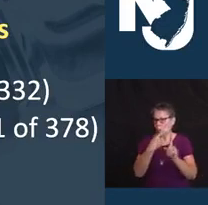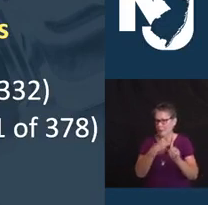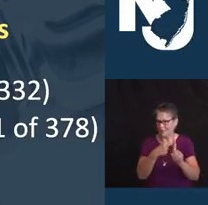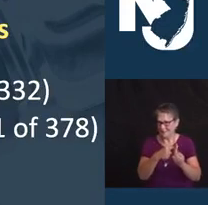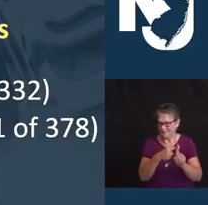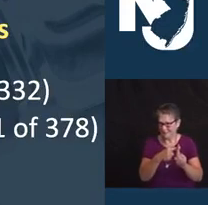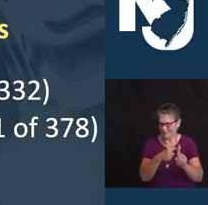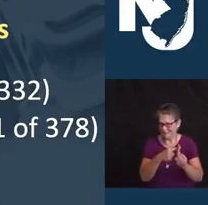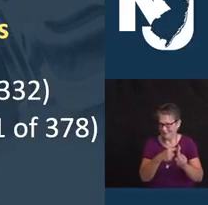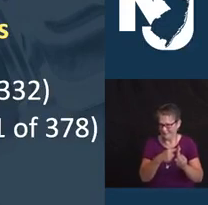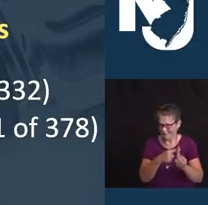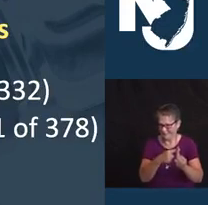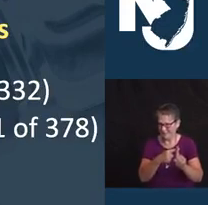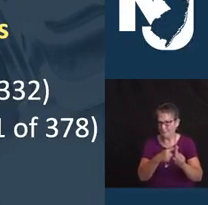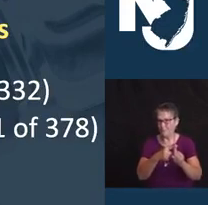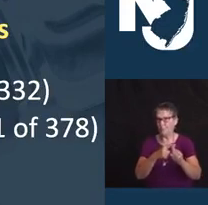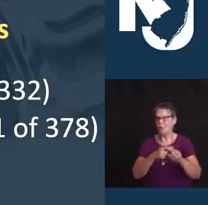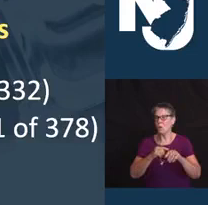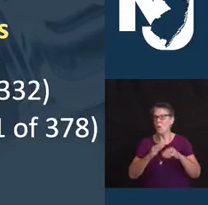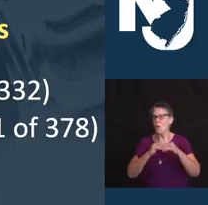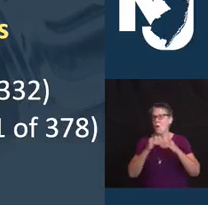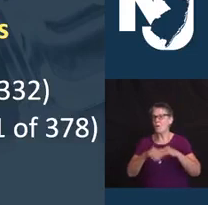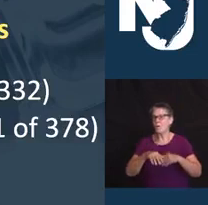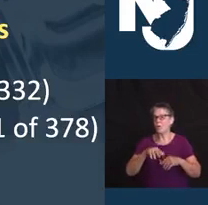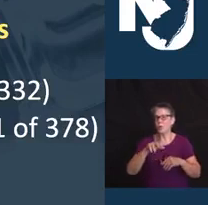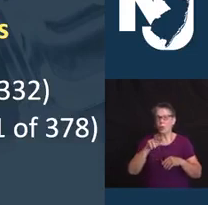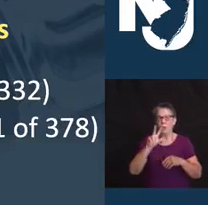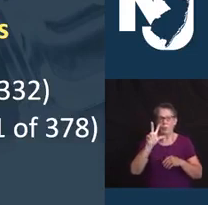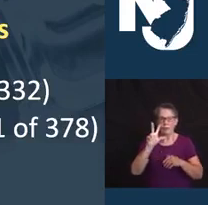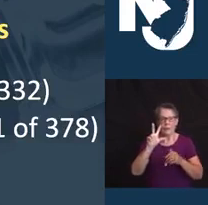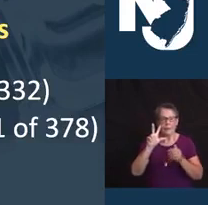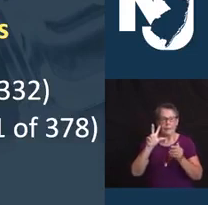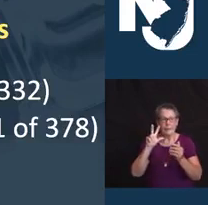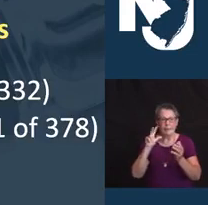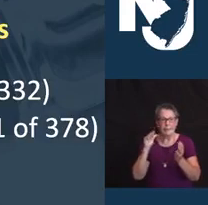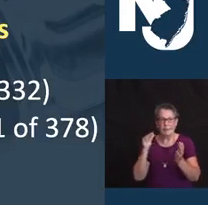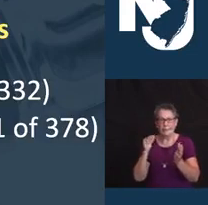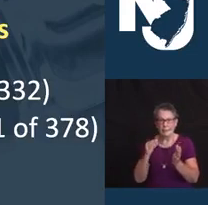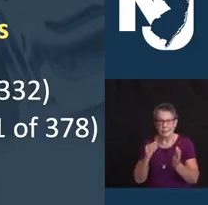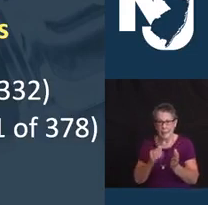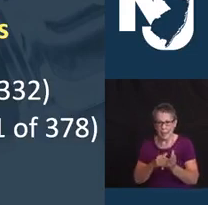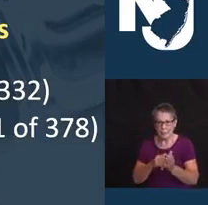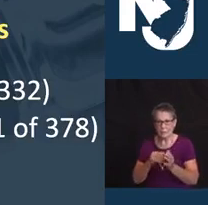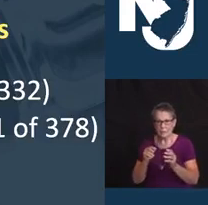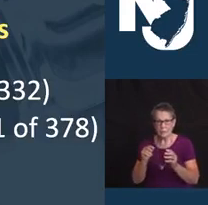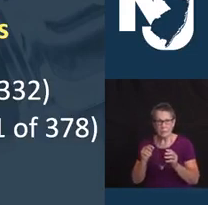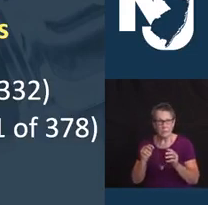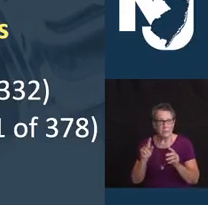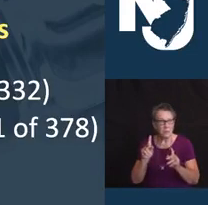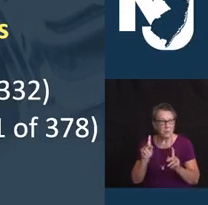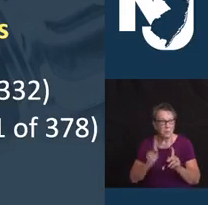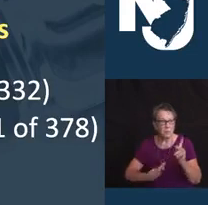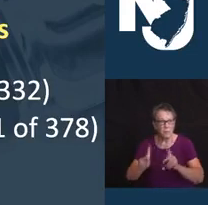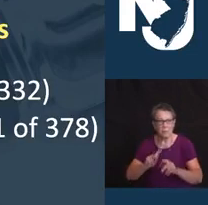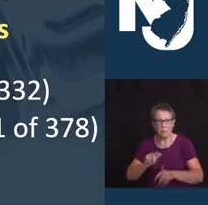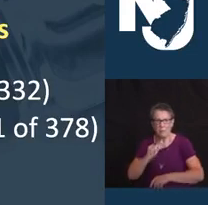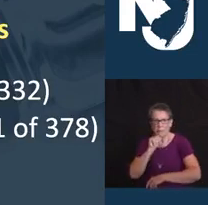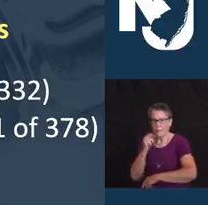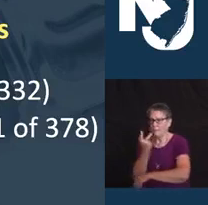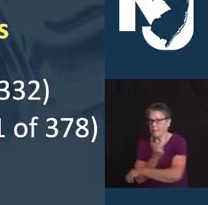3,529 of these, that's 81.5%, were of unvaccinated or not fully vaccinated